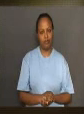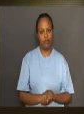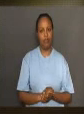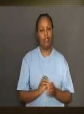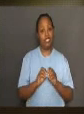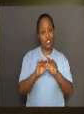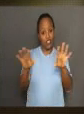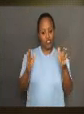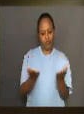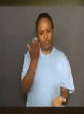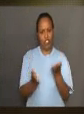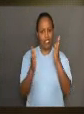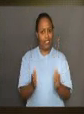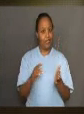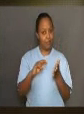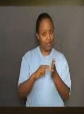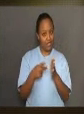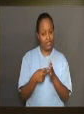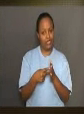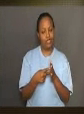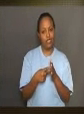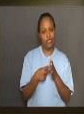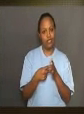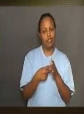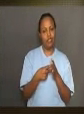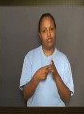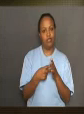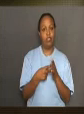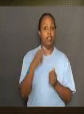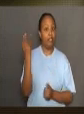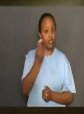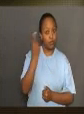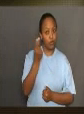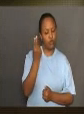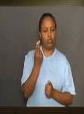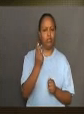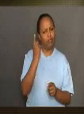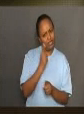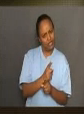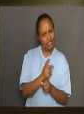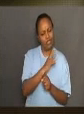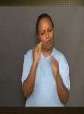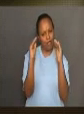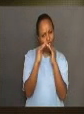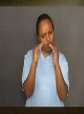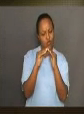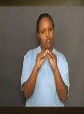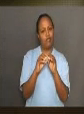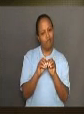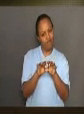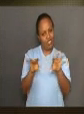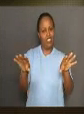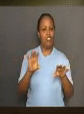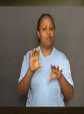Distributive justice ensures that benefits are distributed fairly and equally